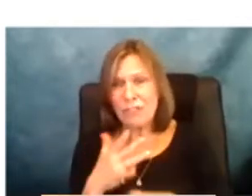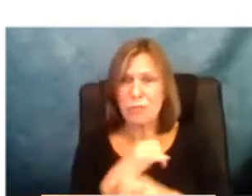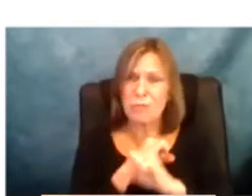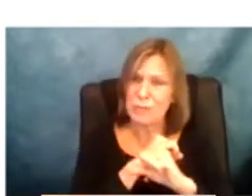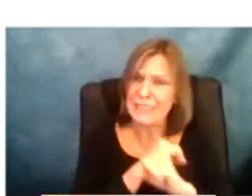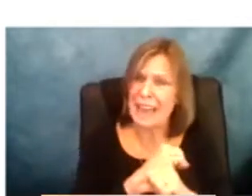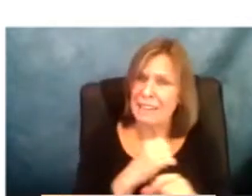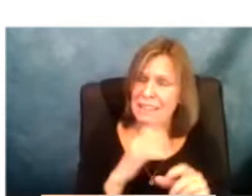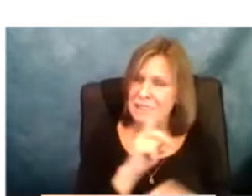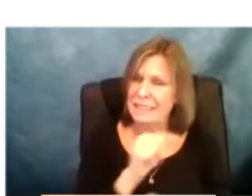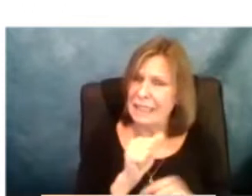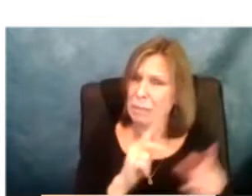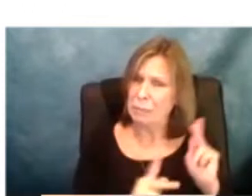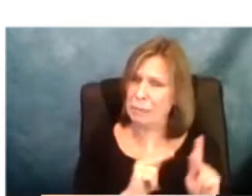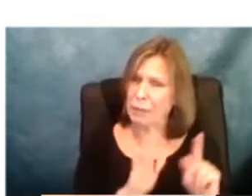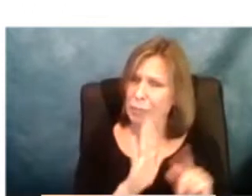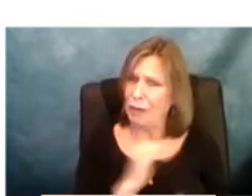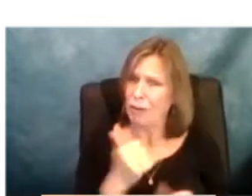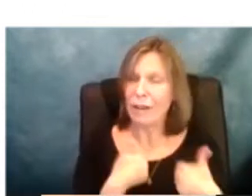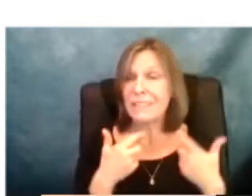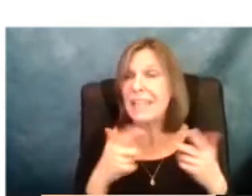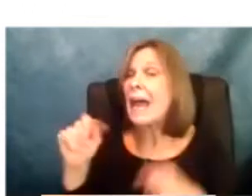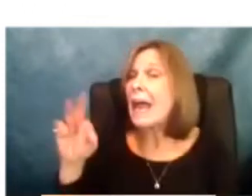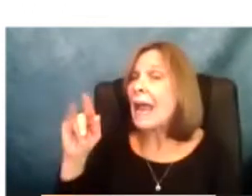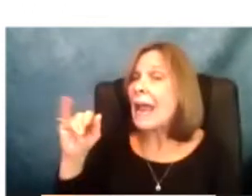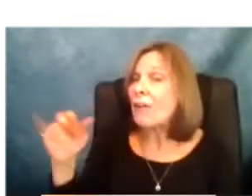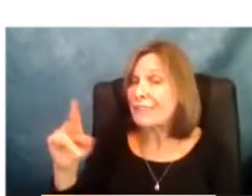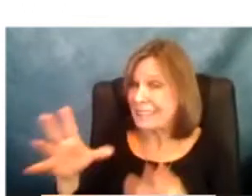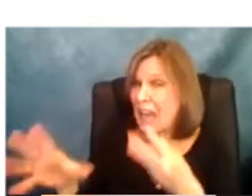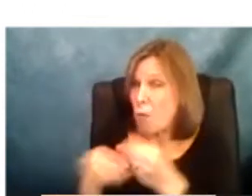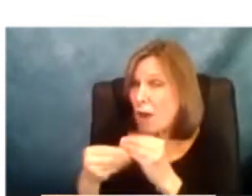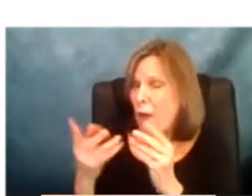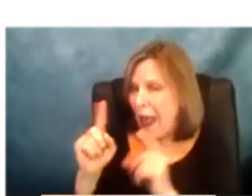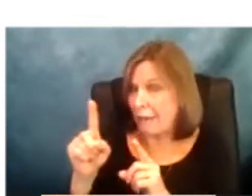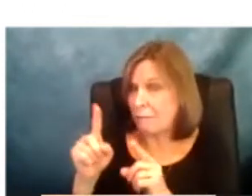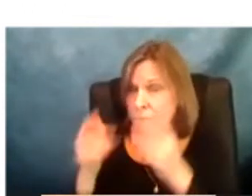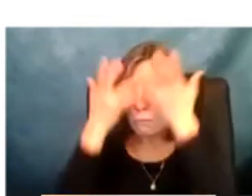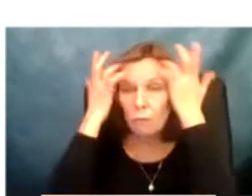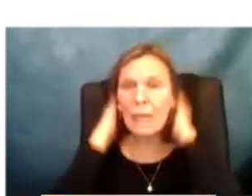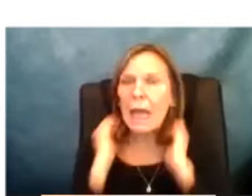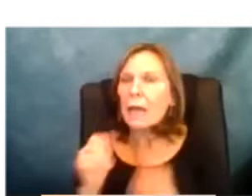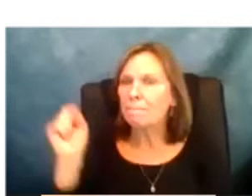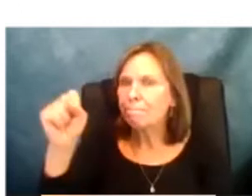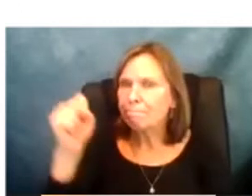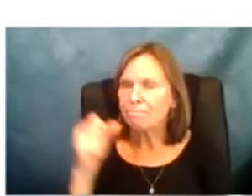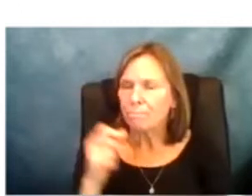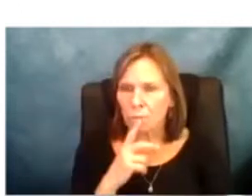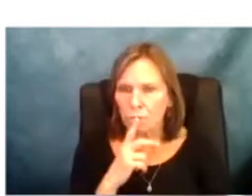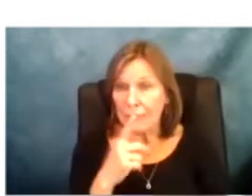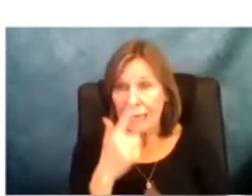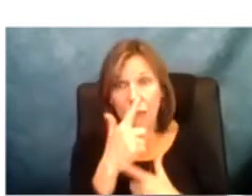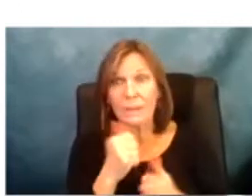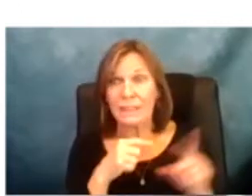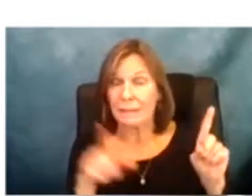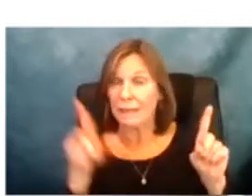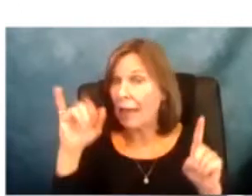congregate settings. Can I just add to that quick? This is Arin again. It is kind of interesting though, because as Lillie